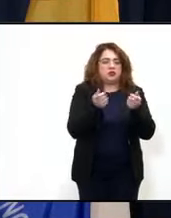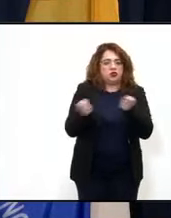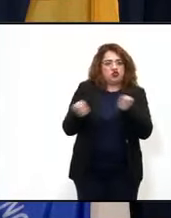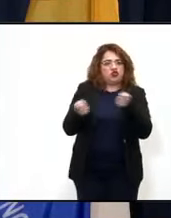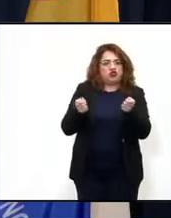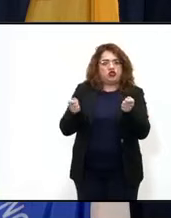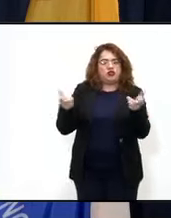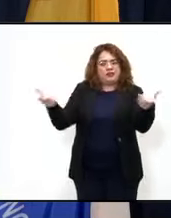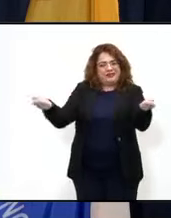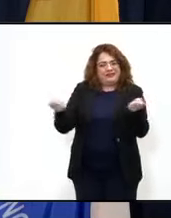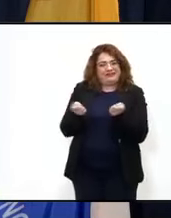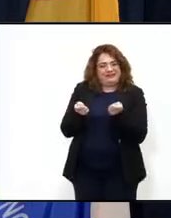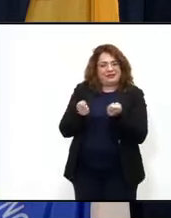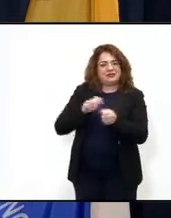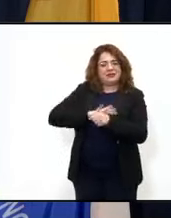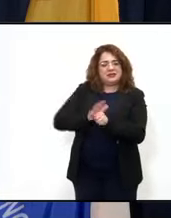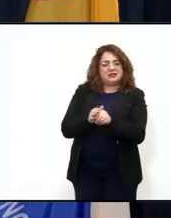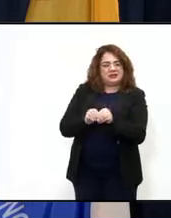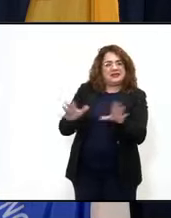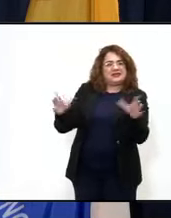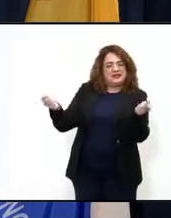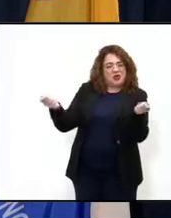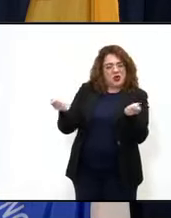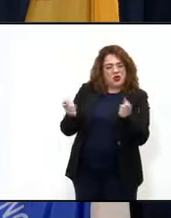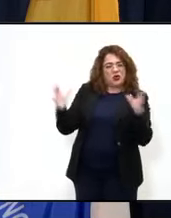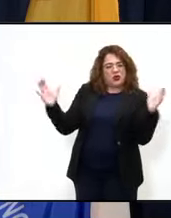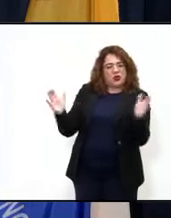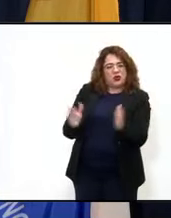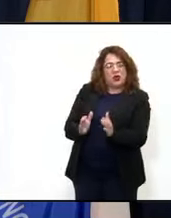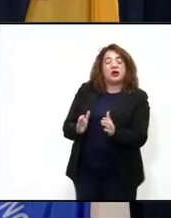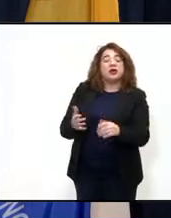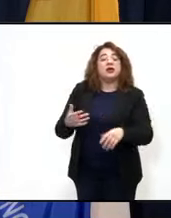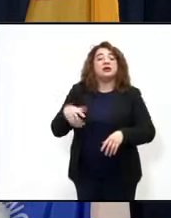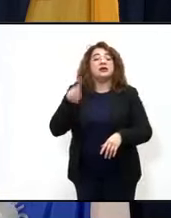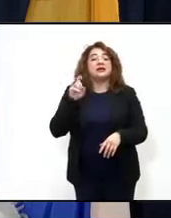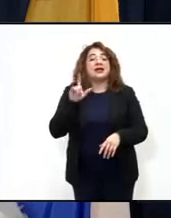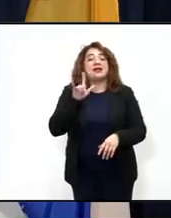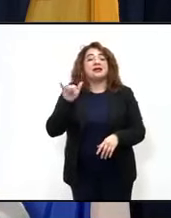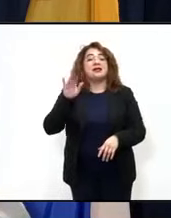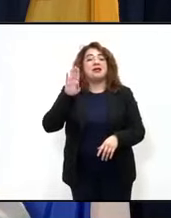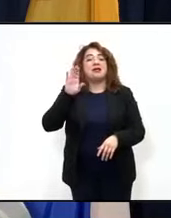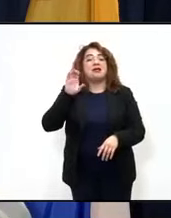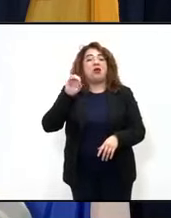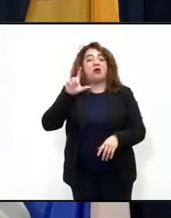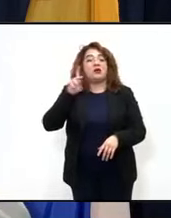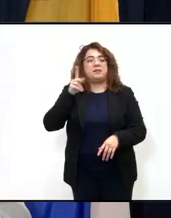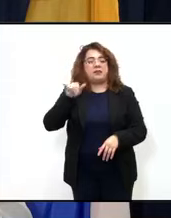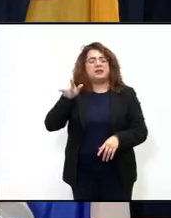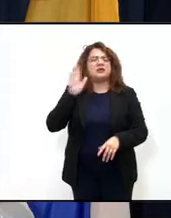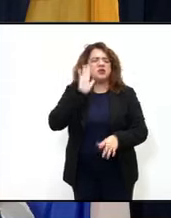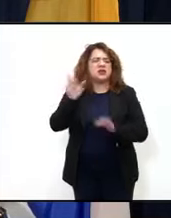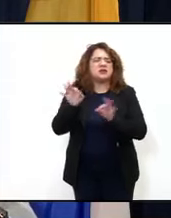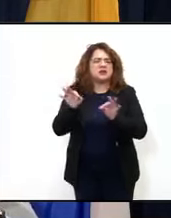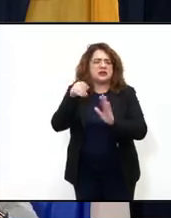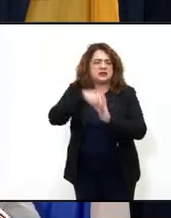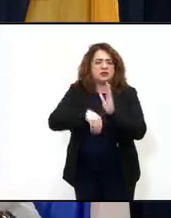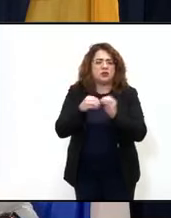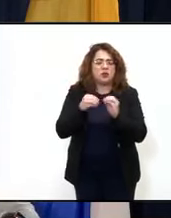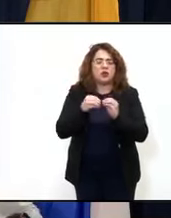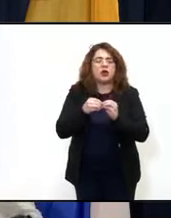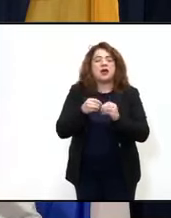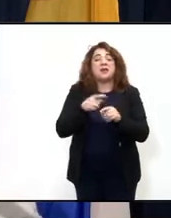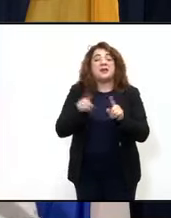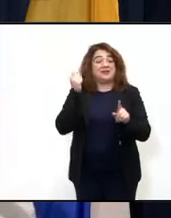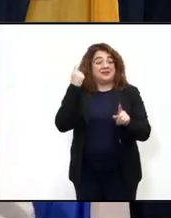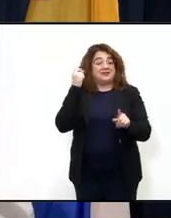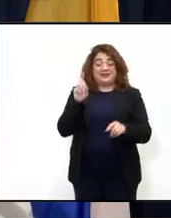I want to note, and I think Kelly Colopy will tell you this. I mean, we don't have direct data yet that is saying